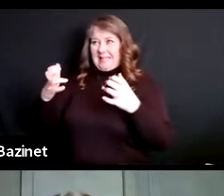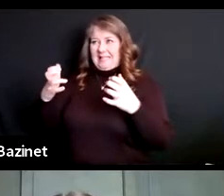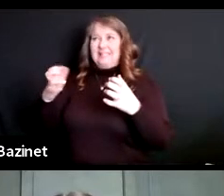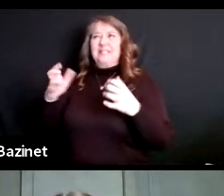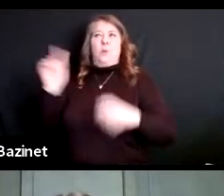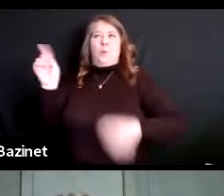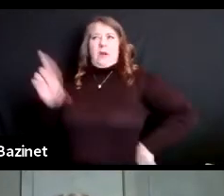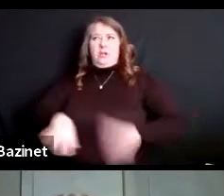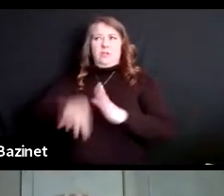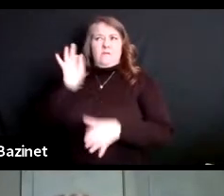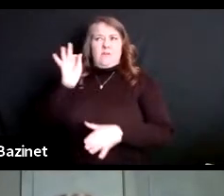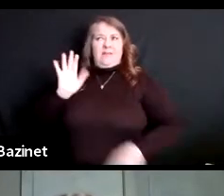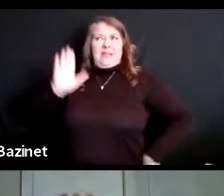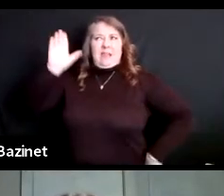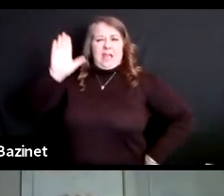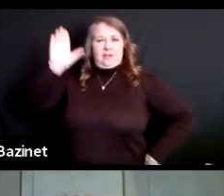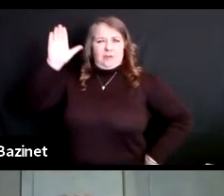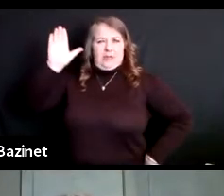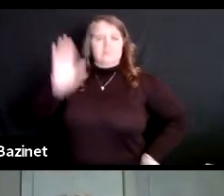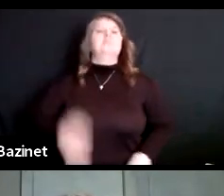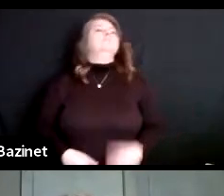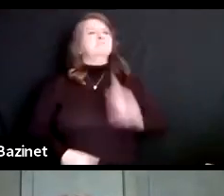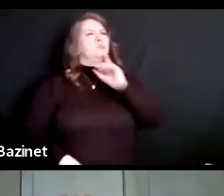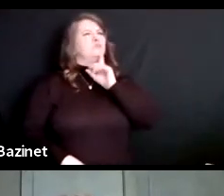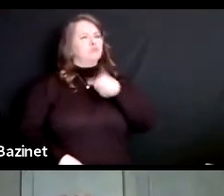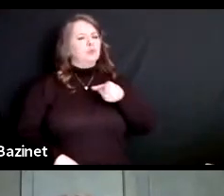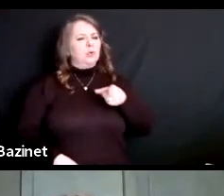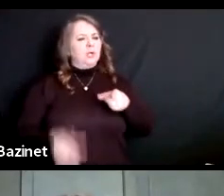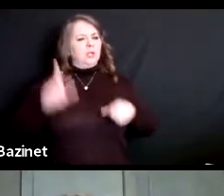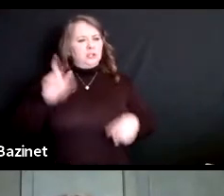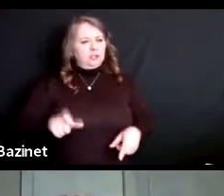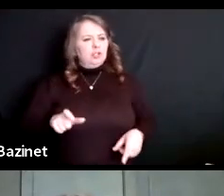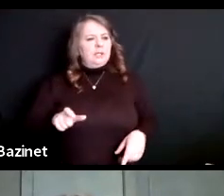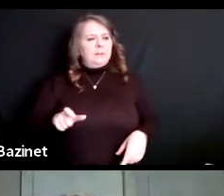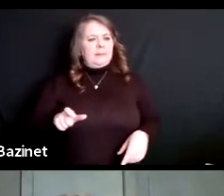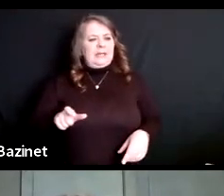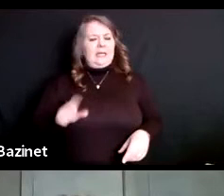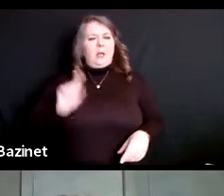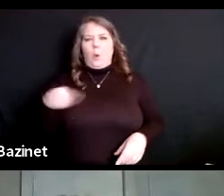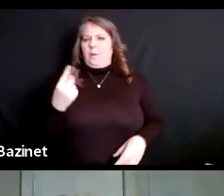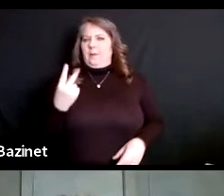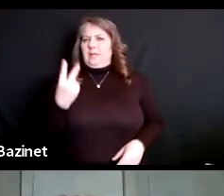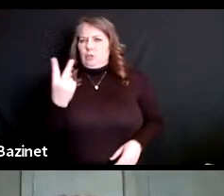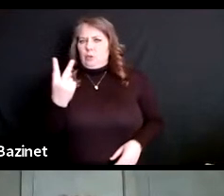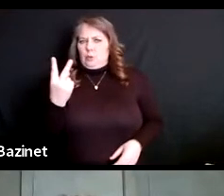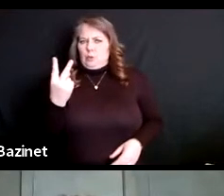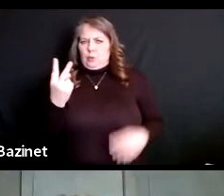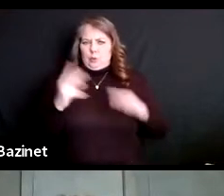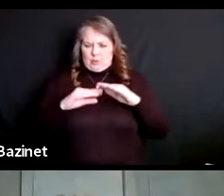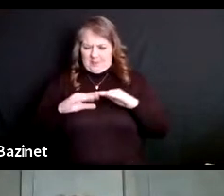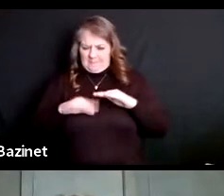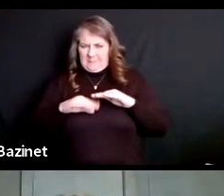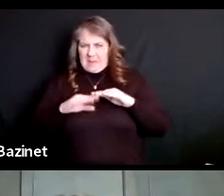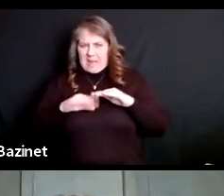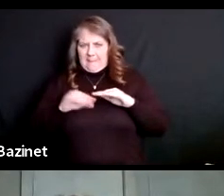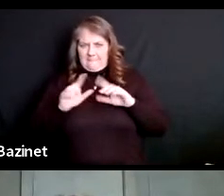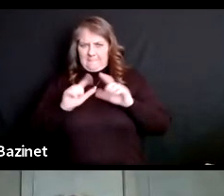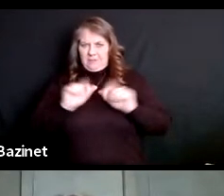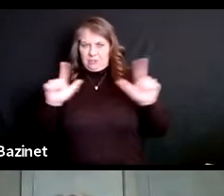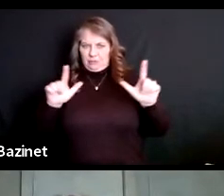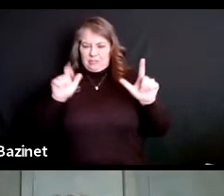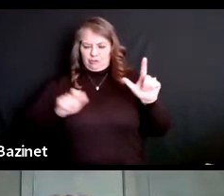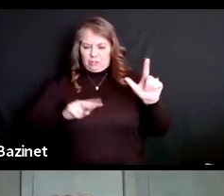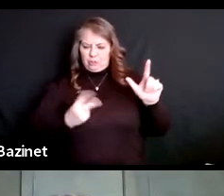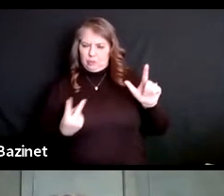hand raising function? Sure. So there should be only two buttons on the bottom of your screen.